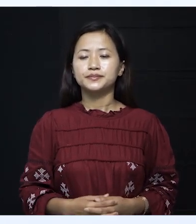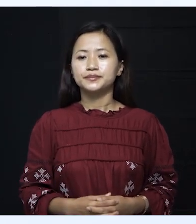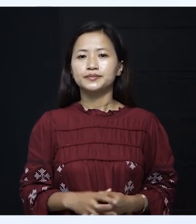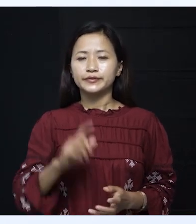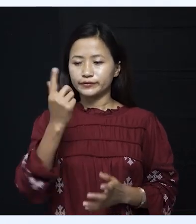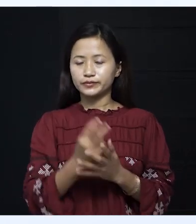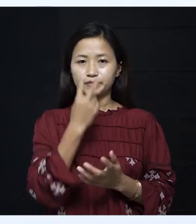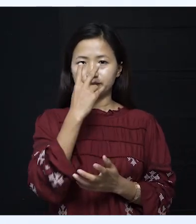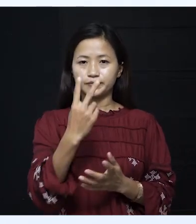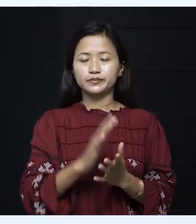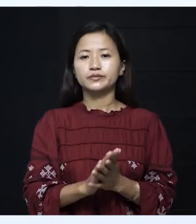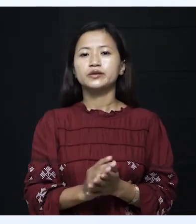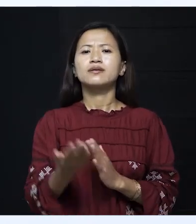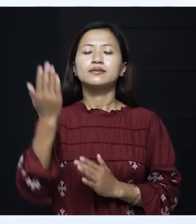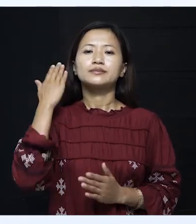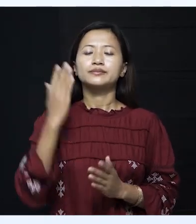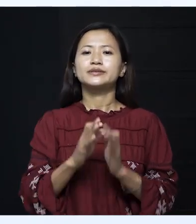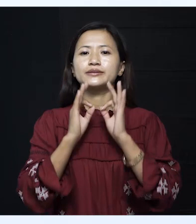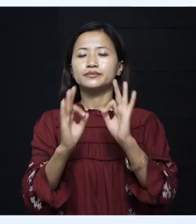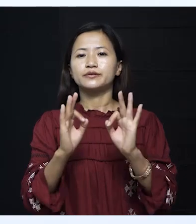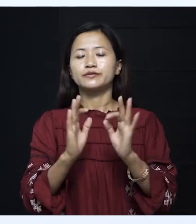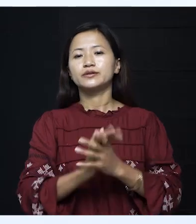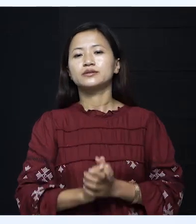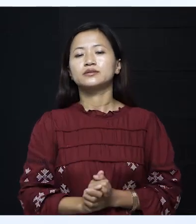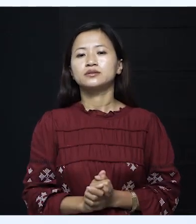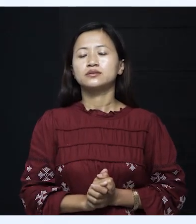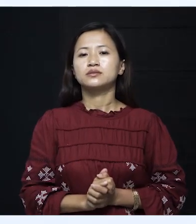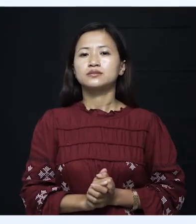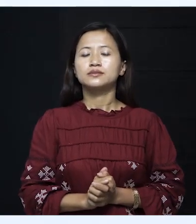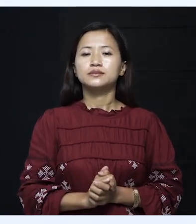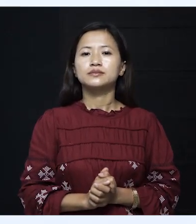Let's first take a look at the past perfect.